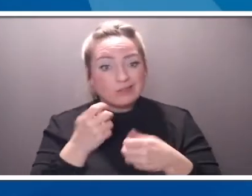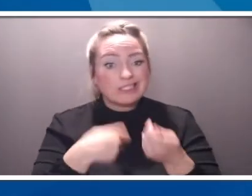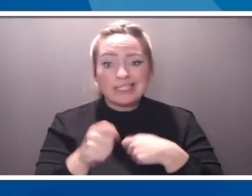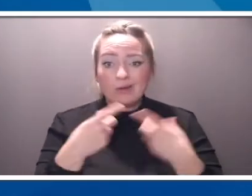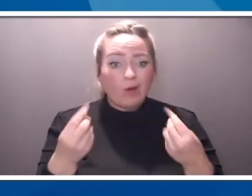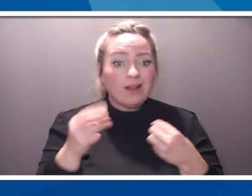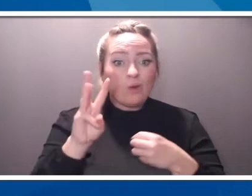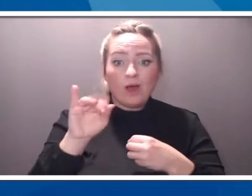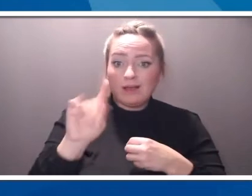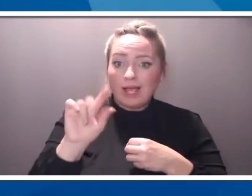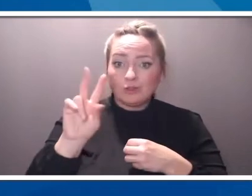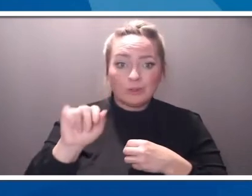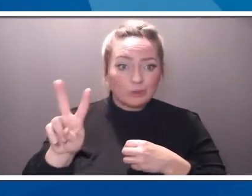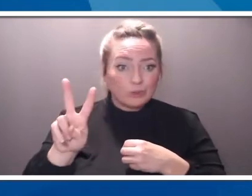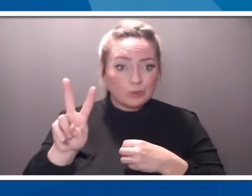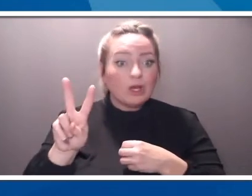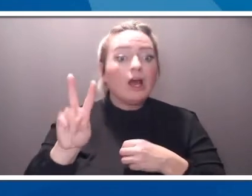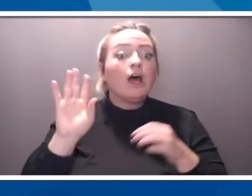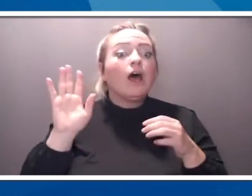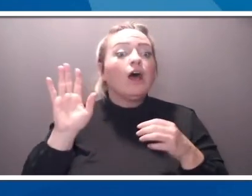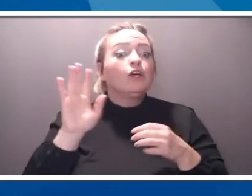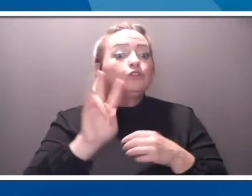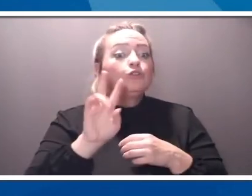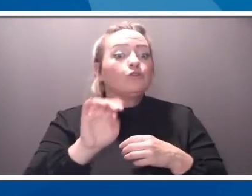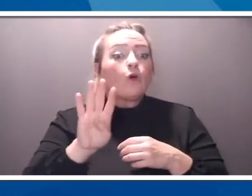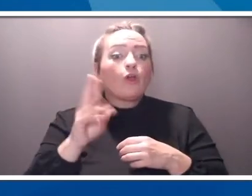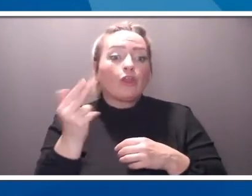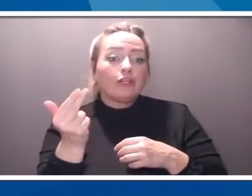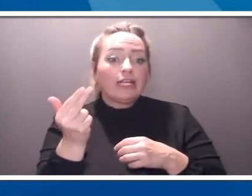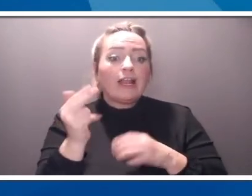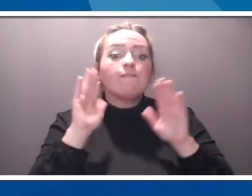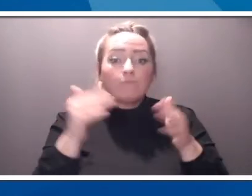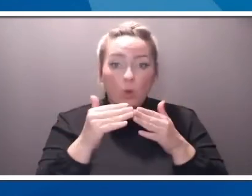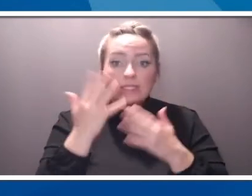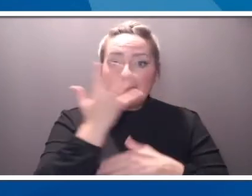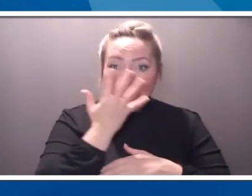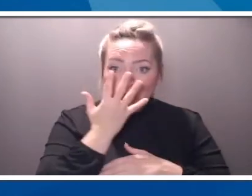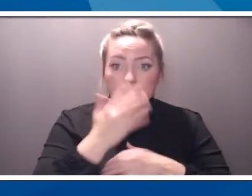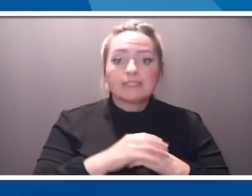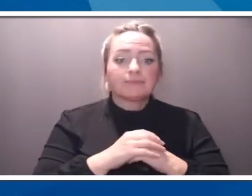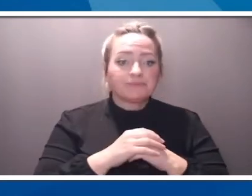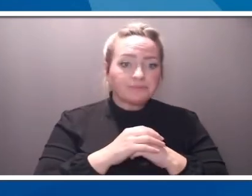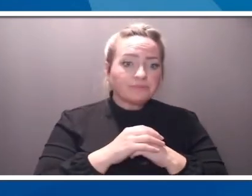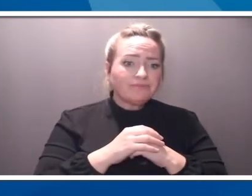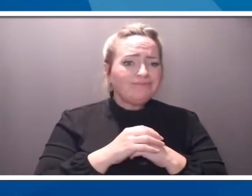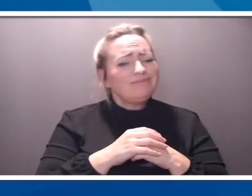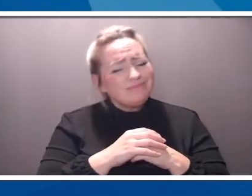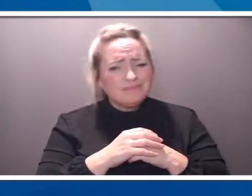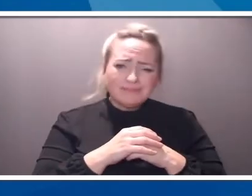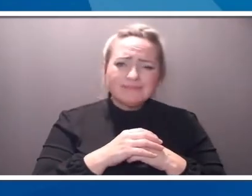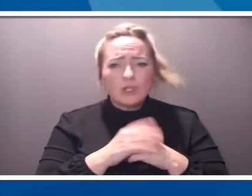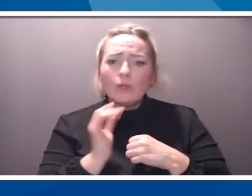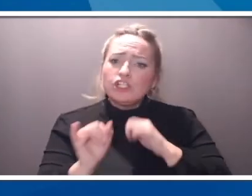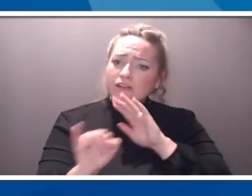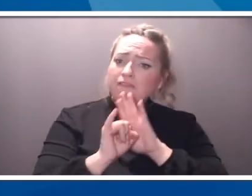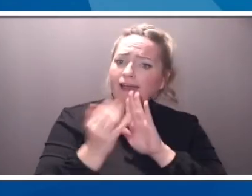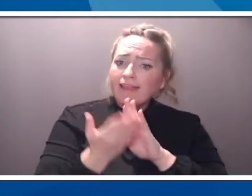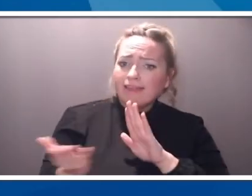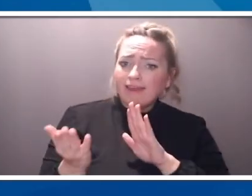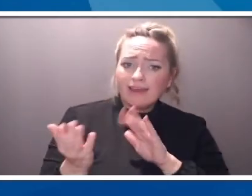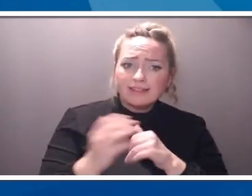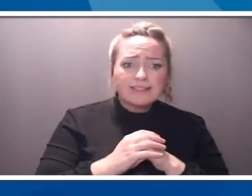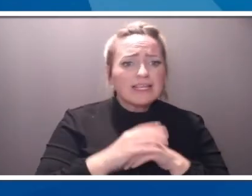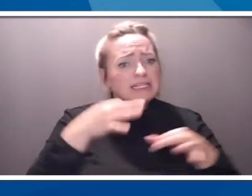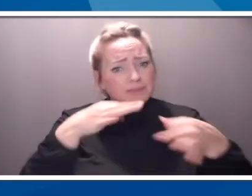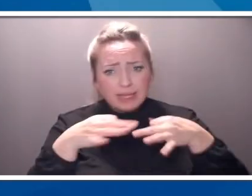into problems. So instead, what we got in WCAG 2.2 is 2.4.13 focus appearance, which